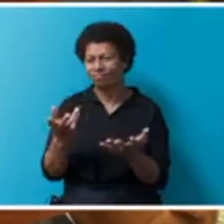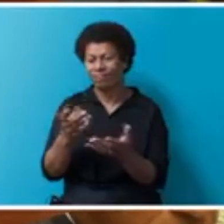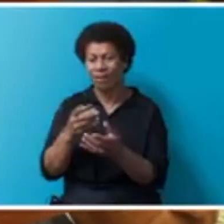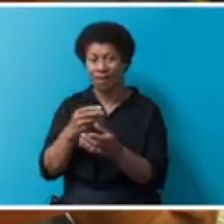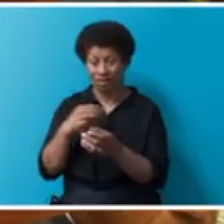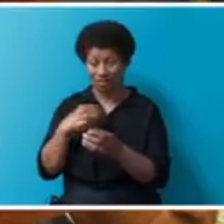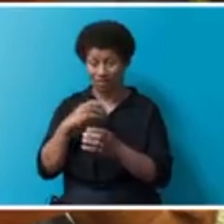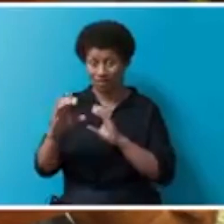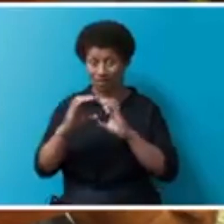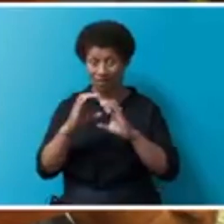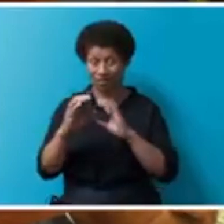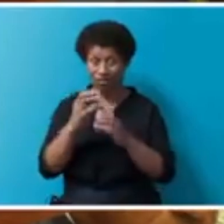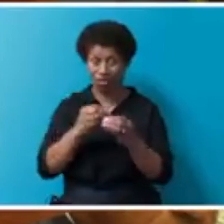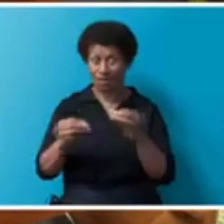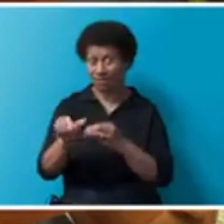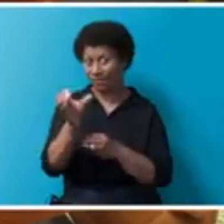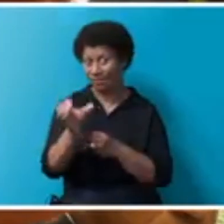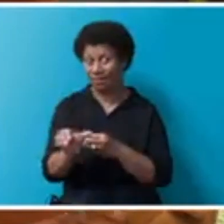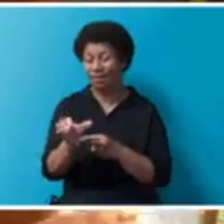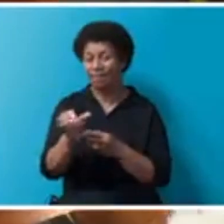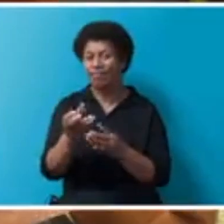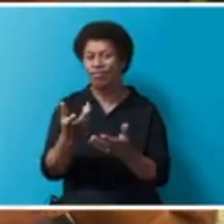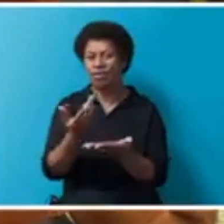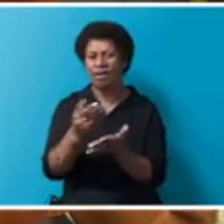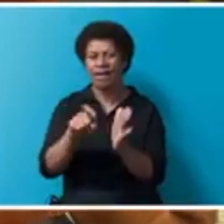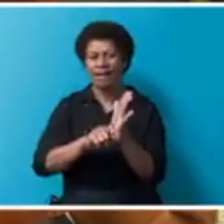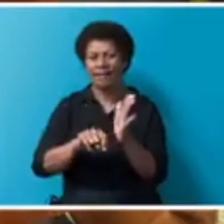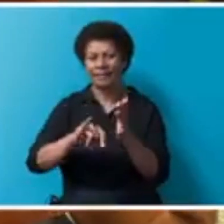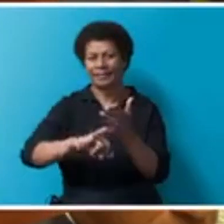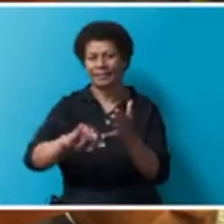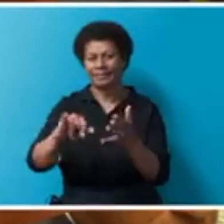and strengthening our RSC team.